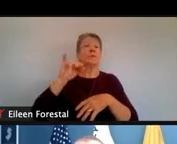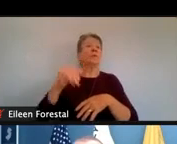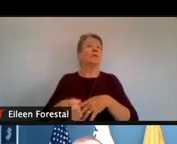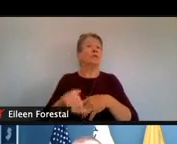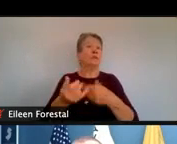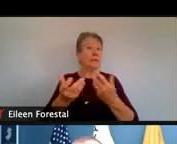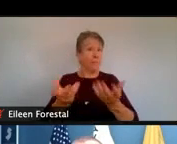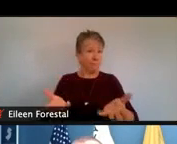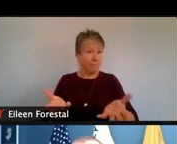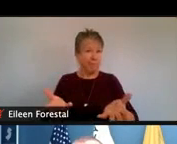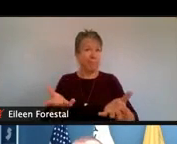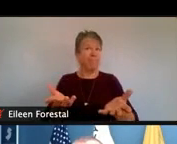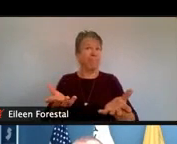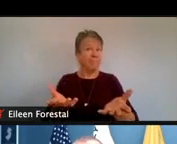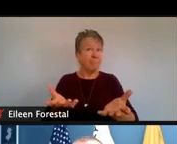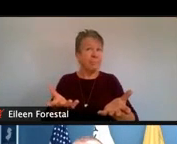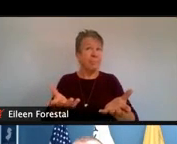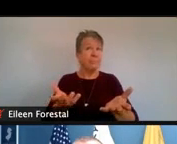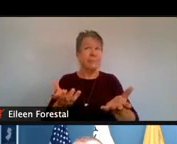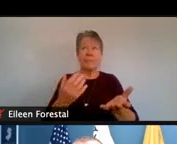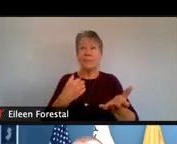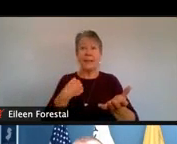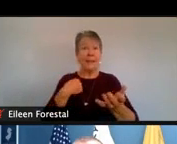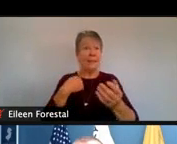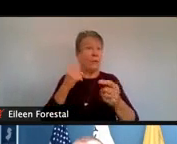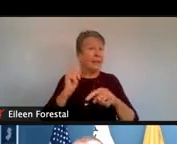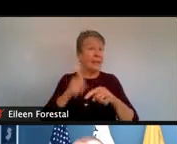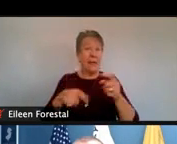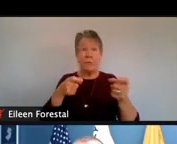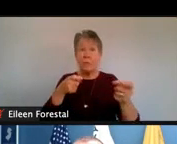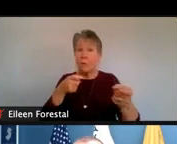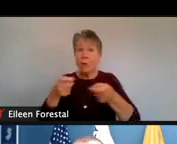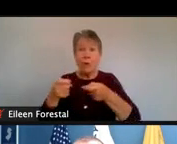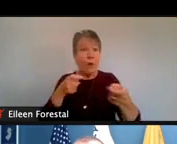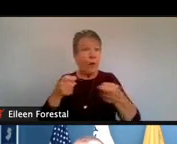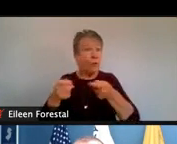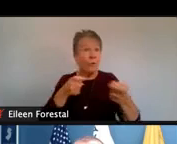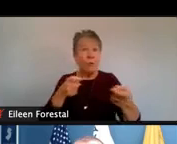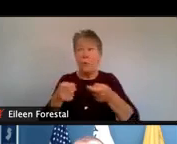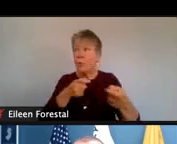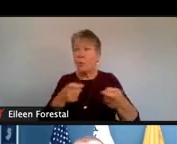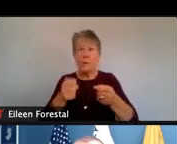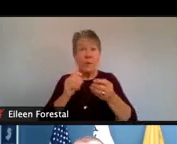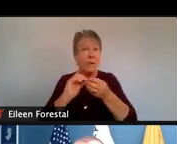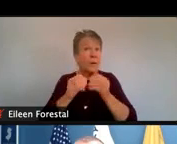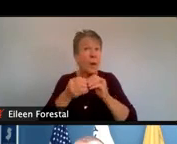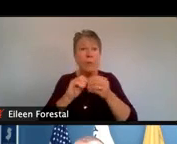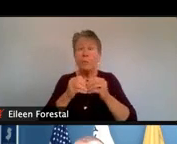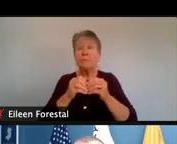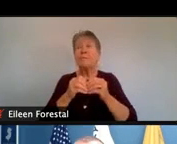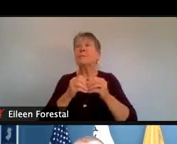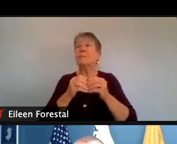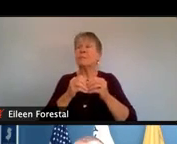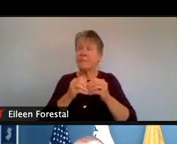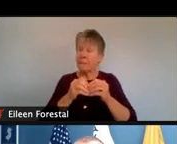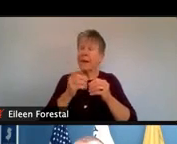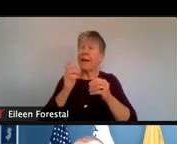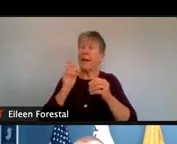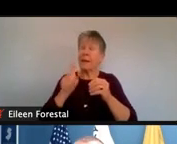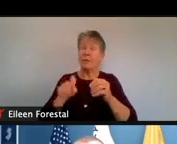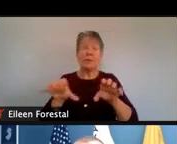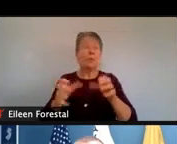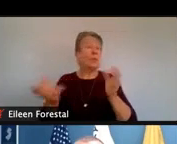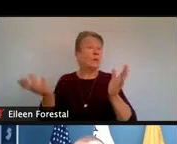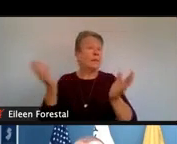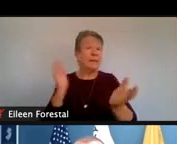probably something that as a consideration is going to have to become more meaningful. We'll have no choice at that point. Let's not